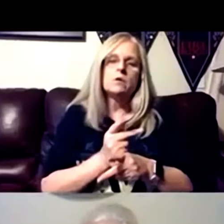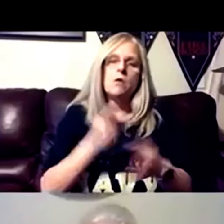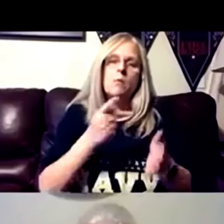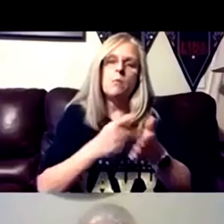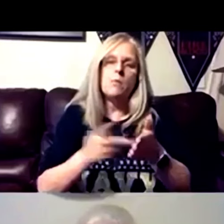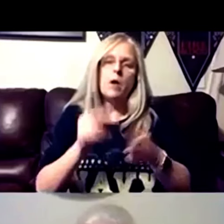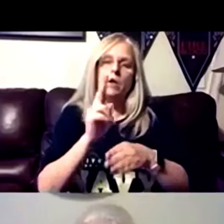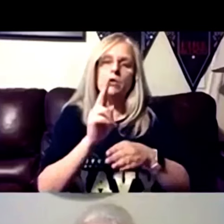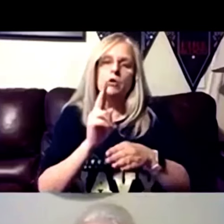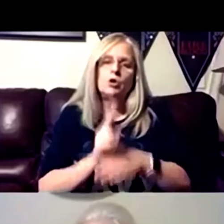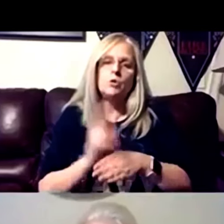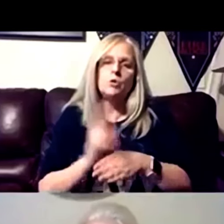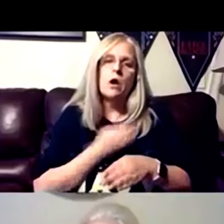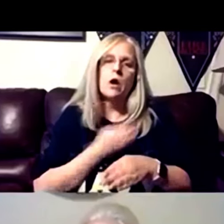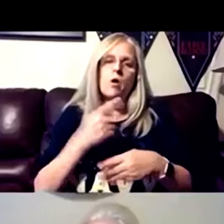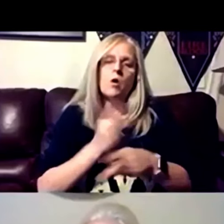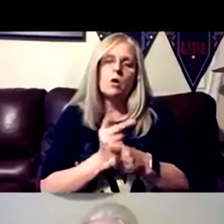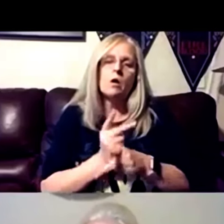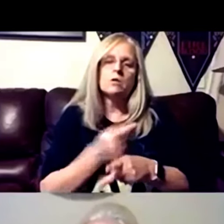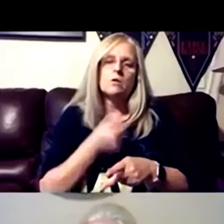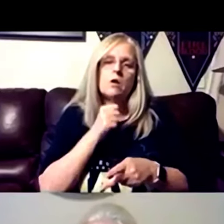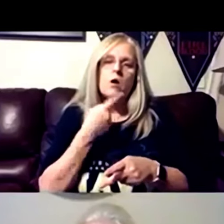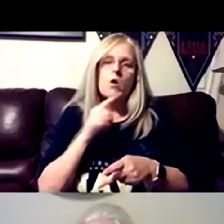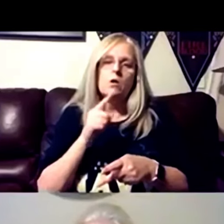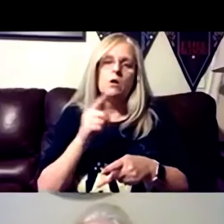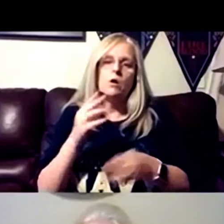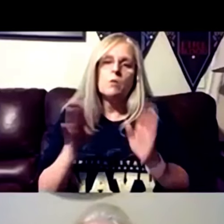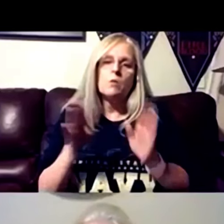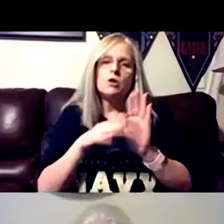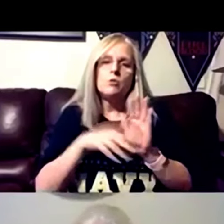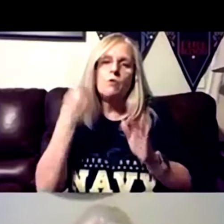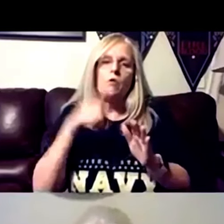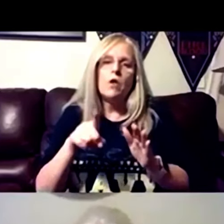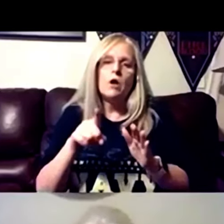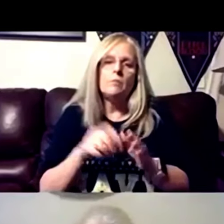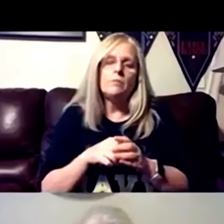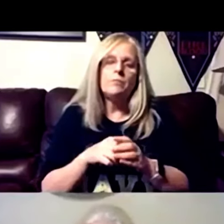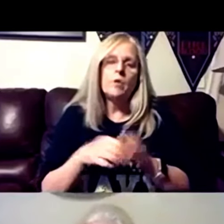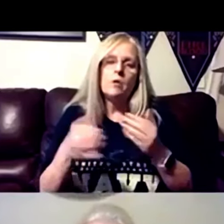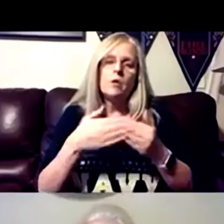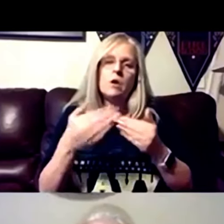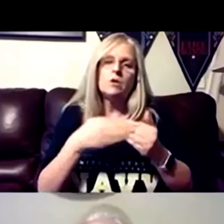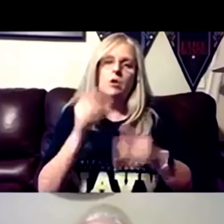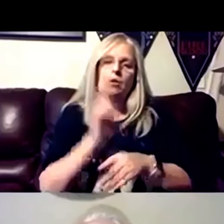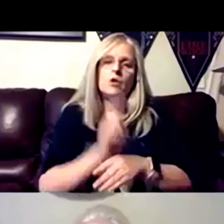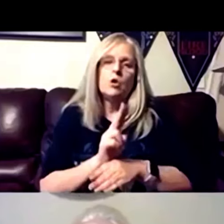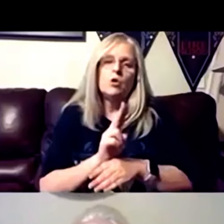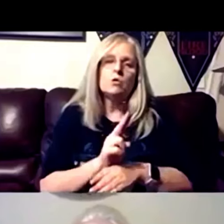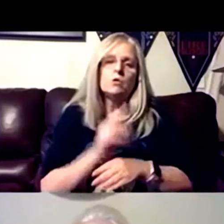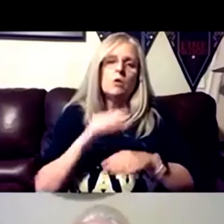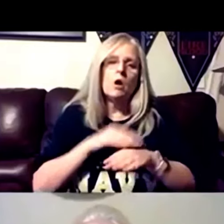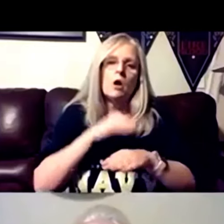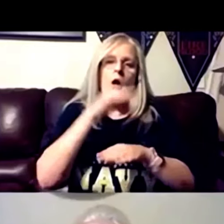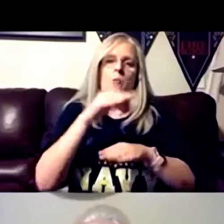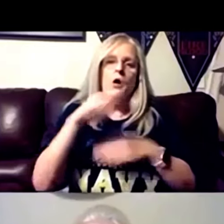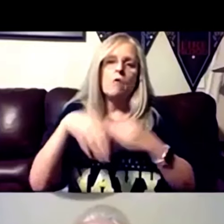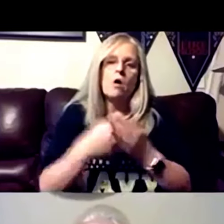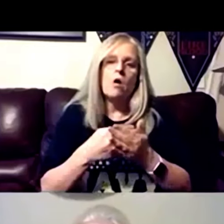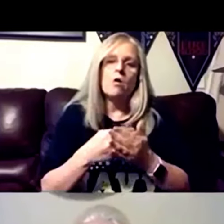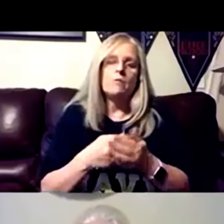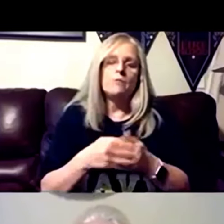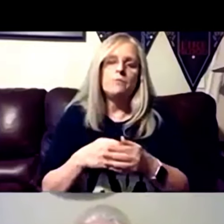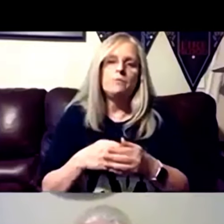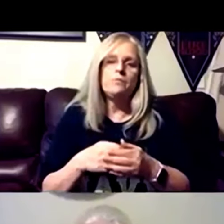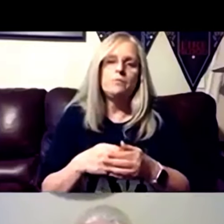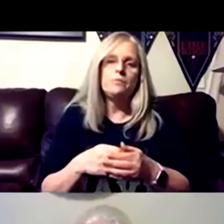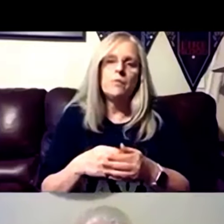use our products because not only is it going to be cheaper for them, it's going to be easier to use, and above all, they are going to be far superior to what you see